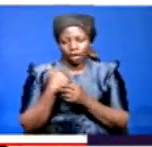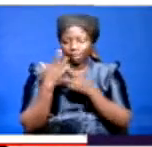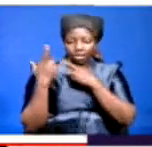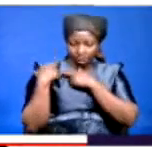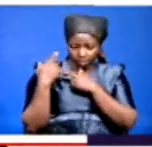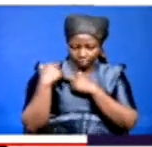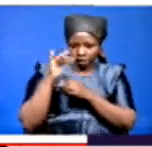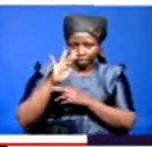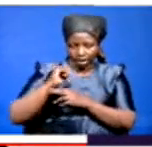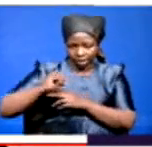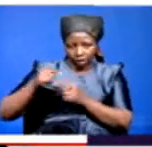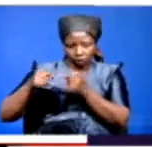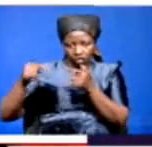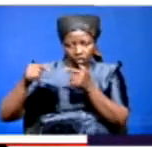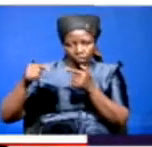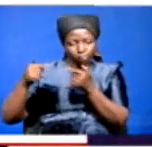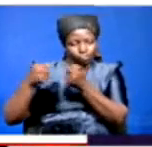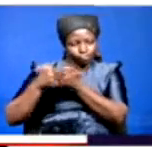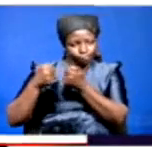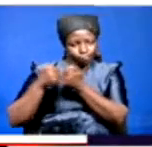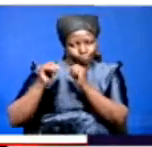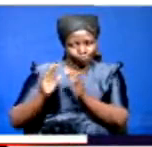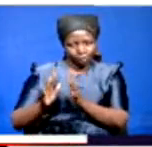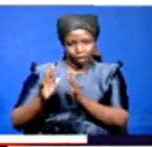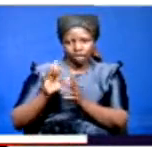opponent, and